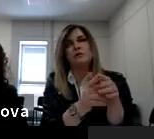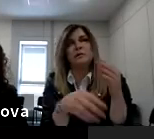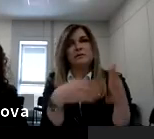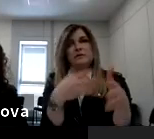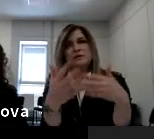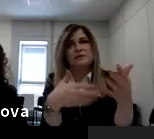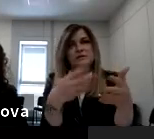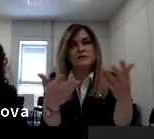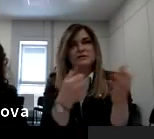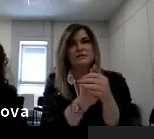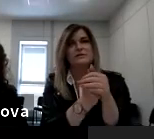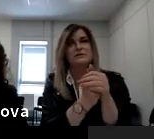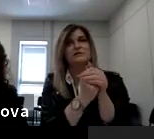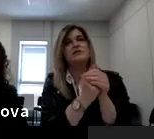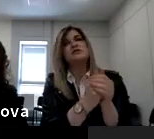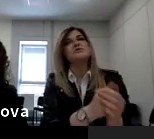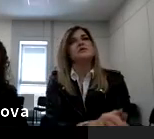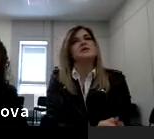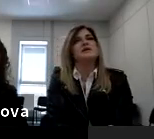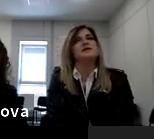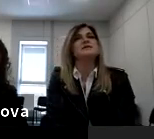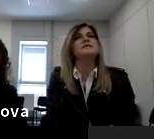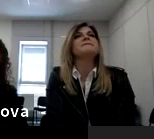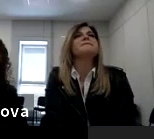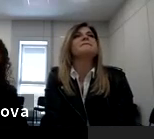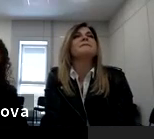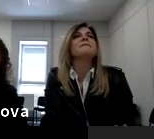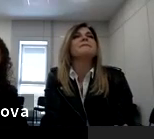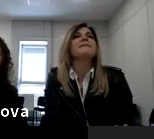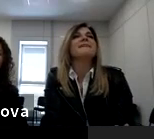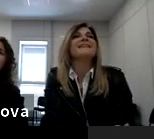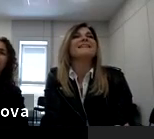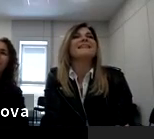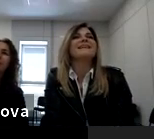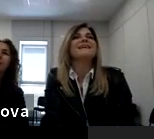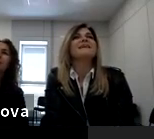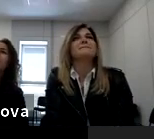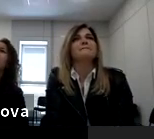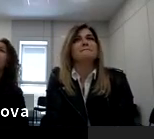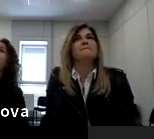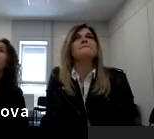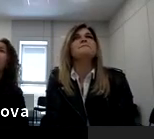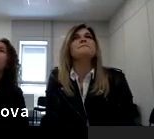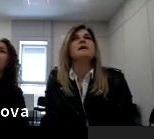will open this issue in details.